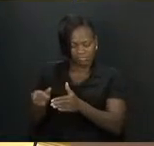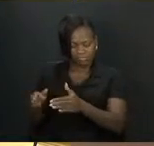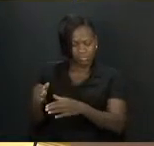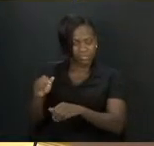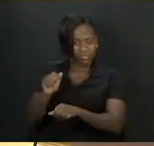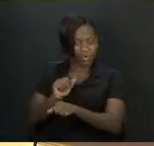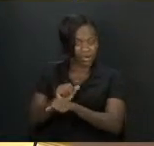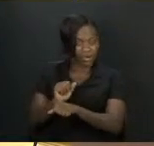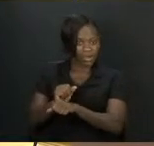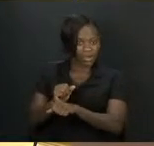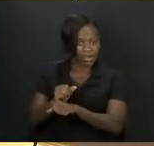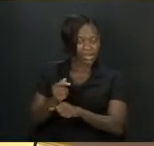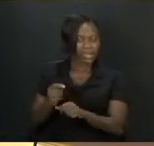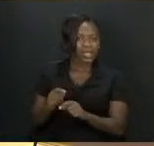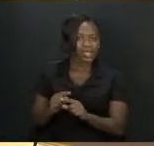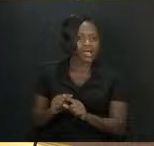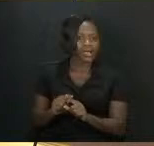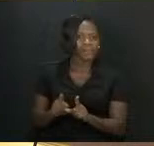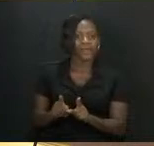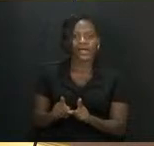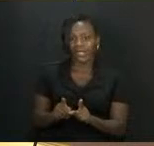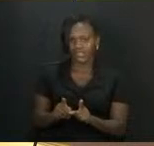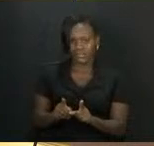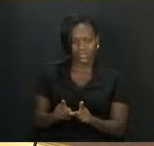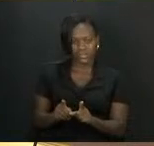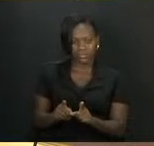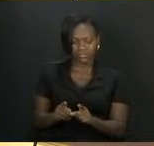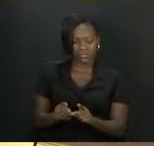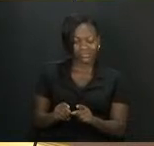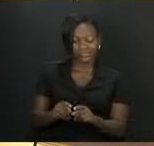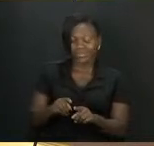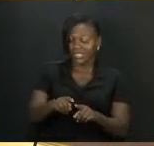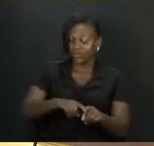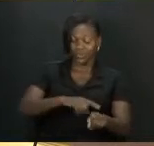Speaker, it's been long overdue.